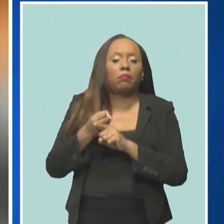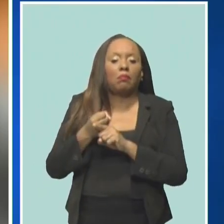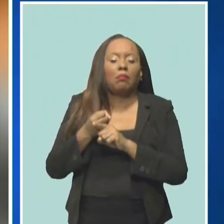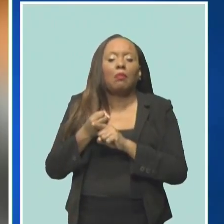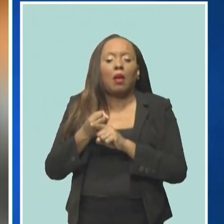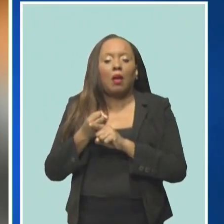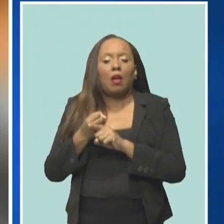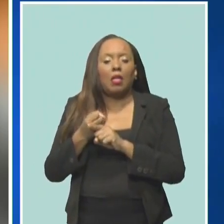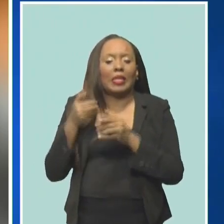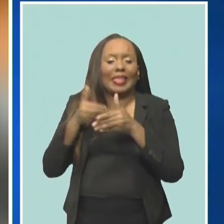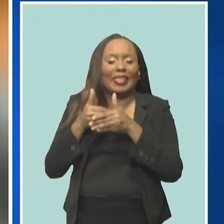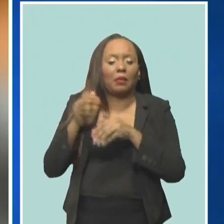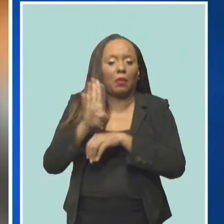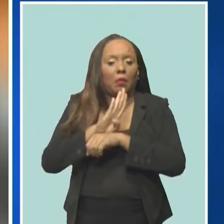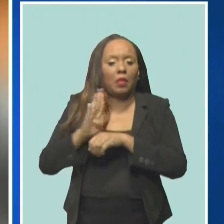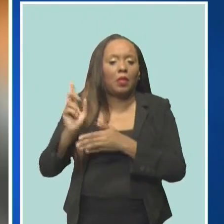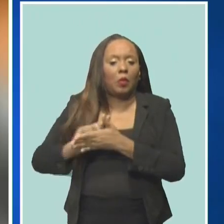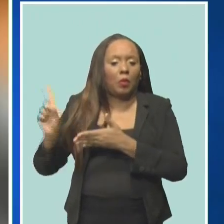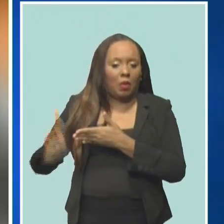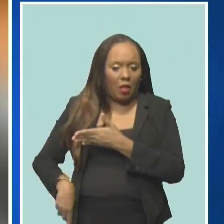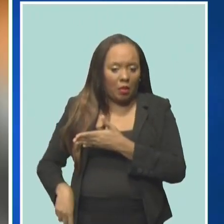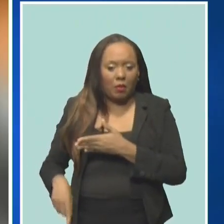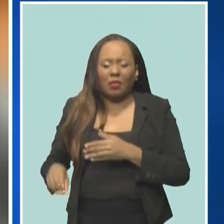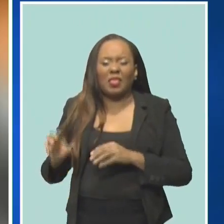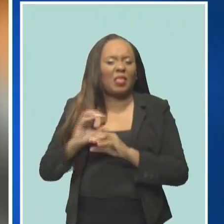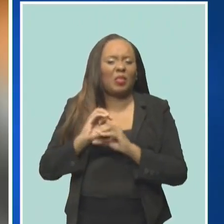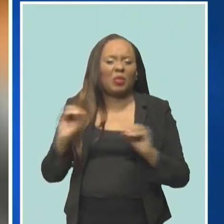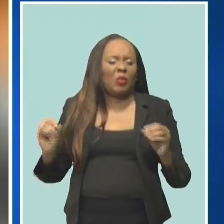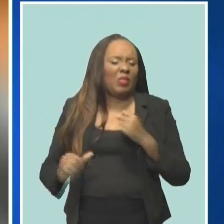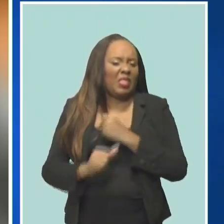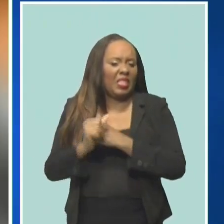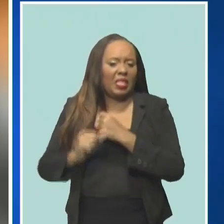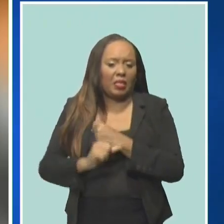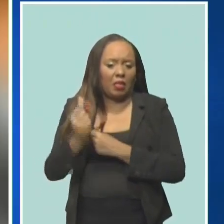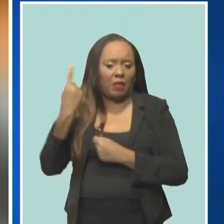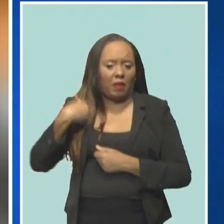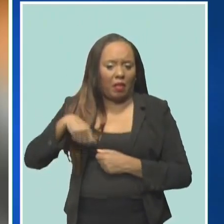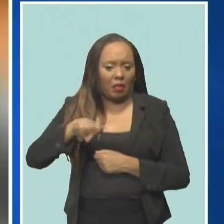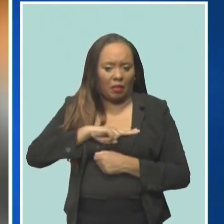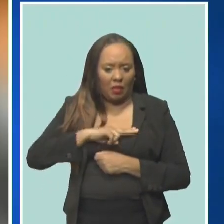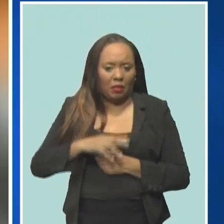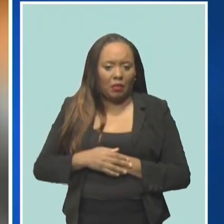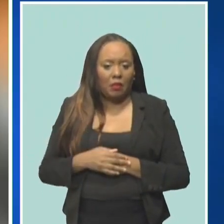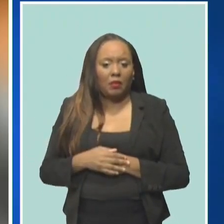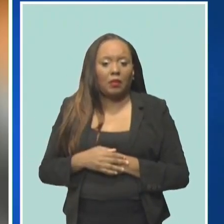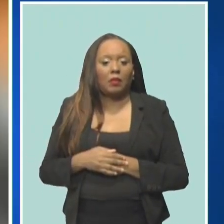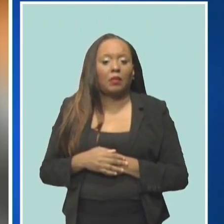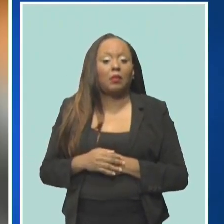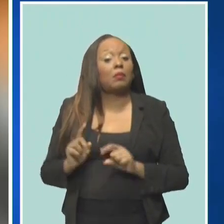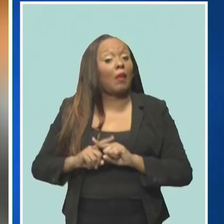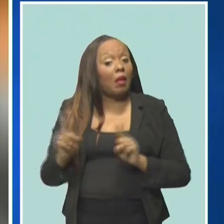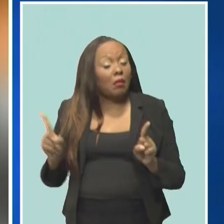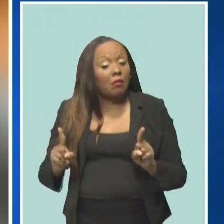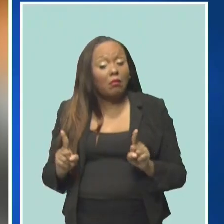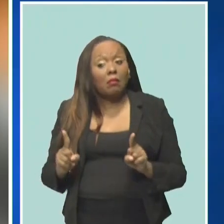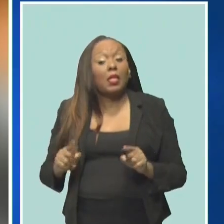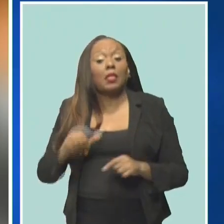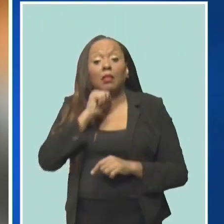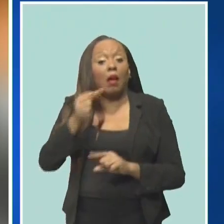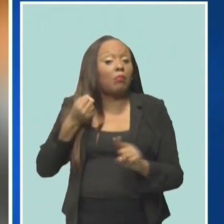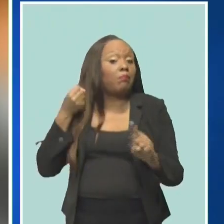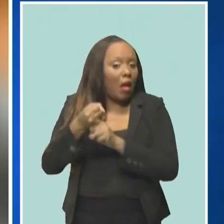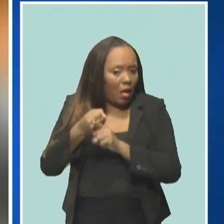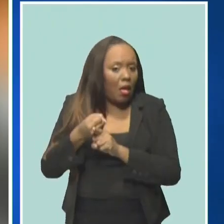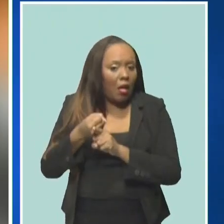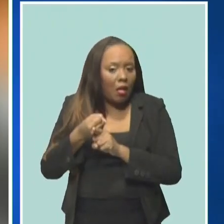the island over the weekend. As such, the systems pose no direct threat to Barbados. However, while no direct impacts are